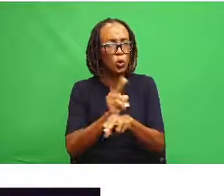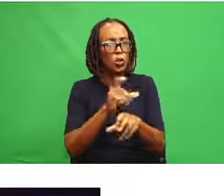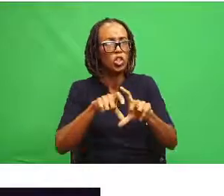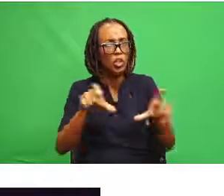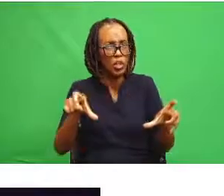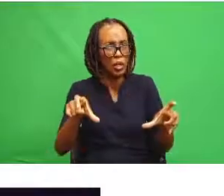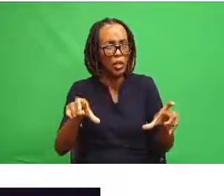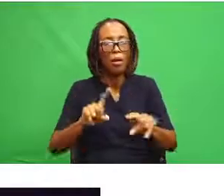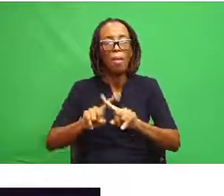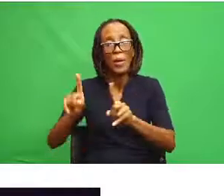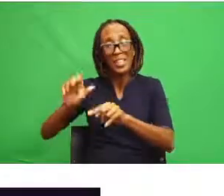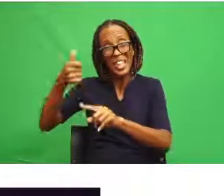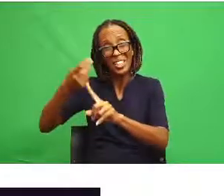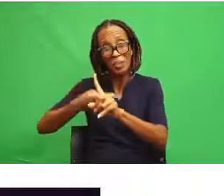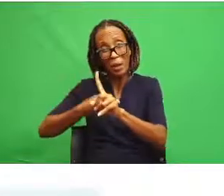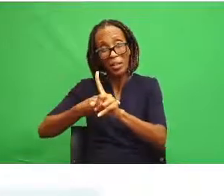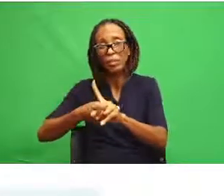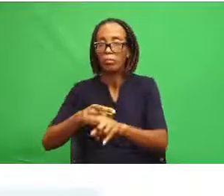with the law.